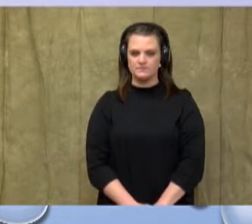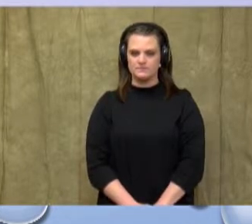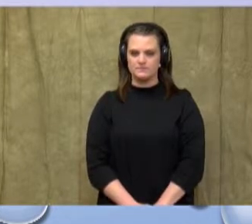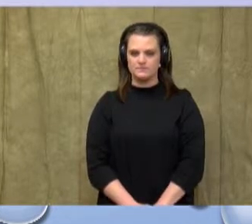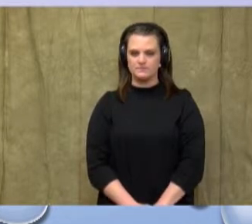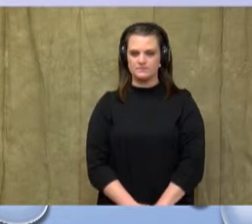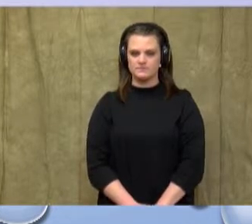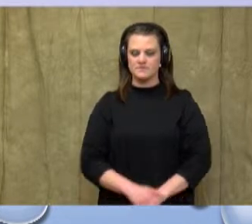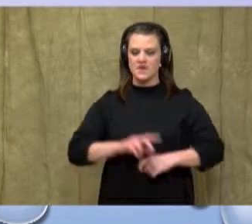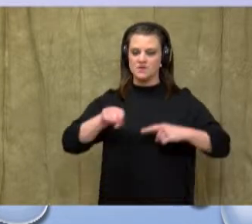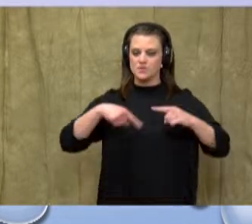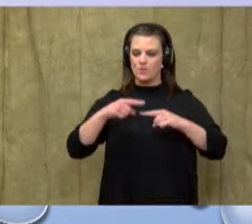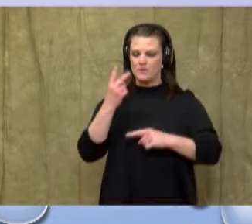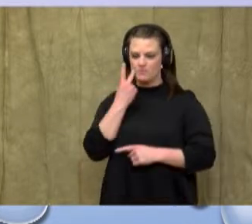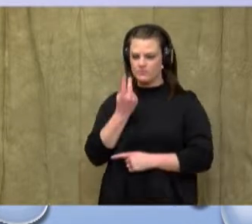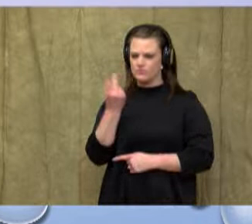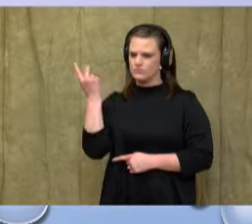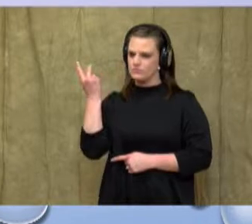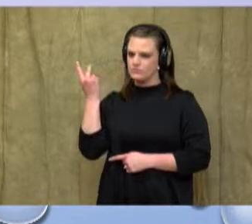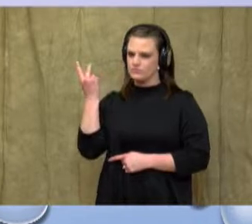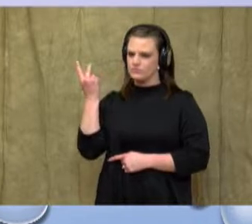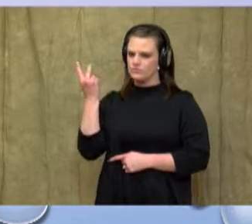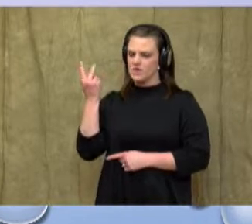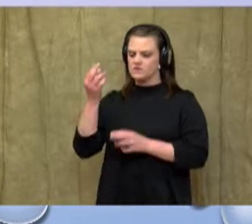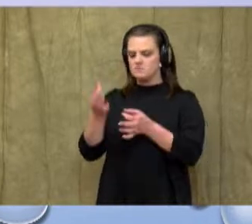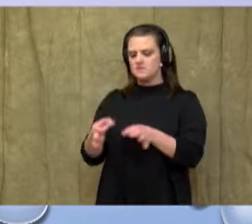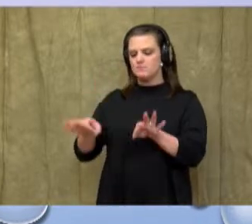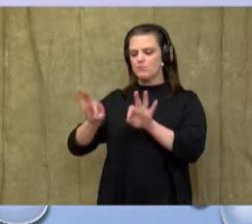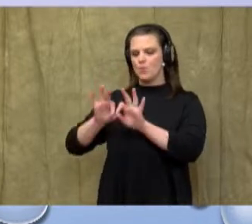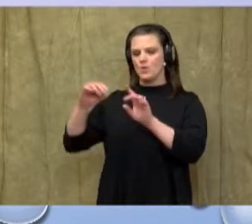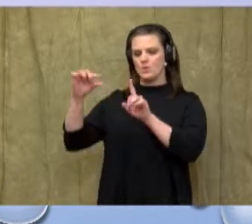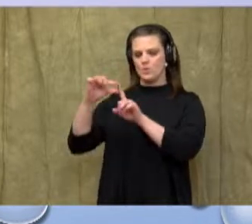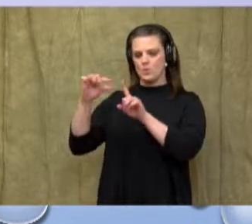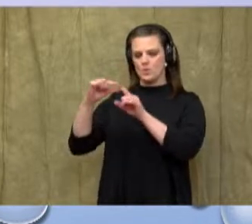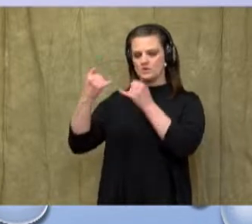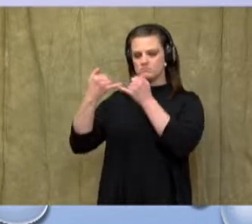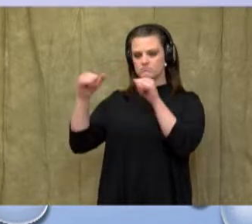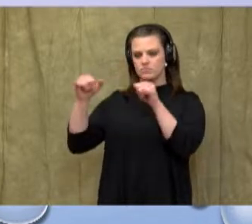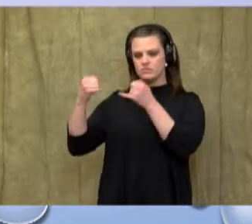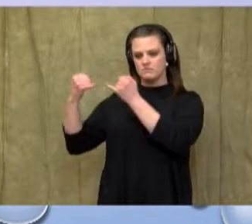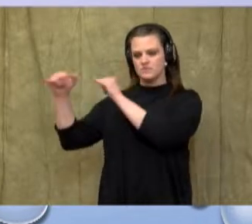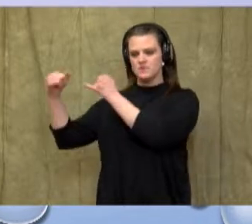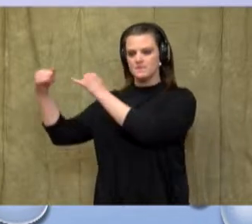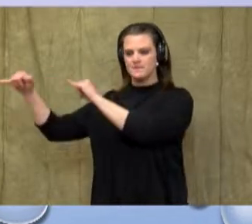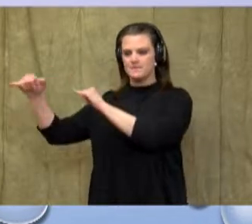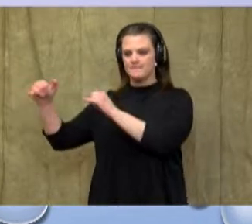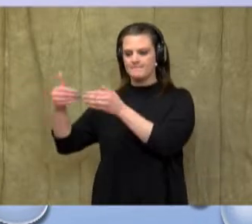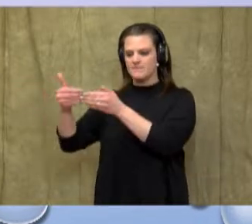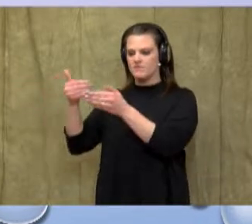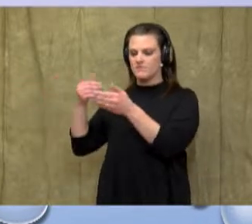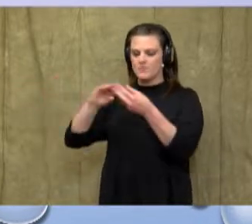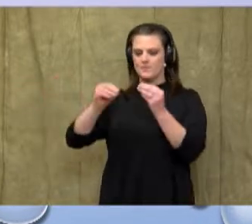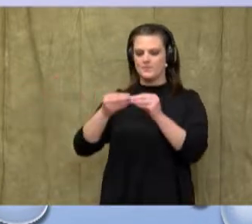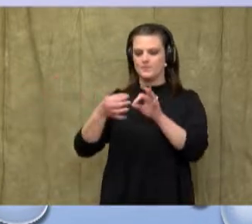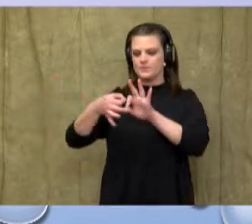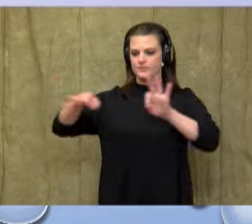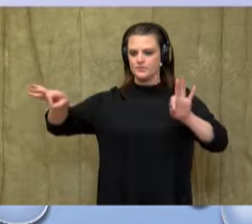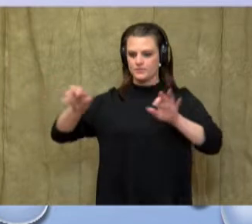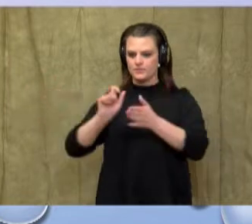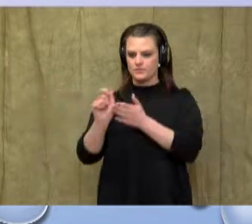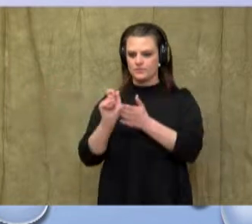When you look at this, I see some key words. I'm going to underline these key words before we actually write the numeric